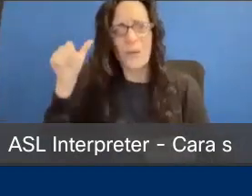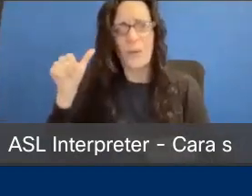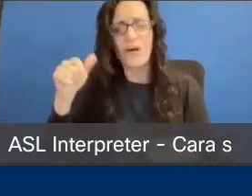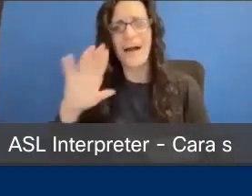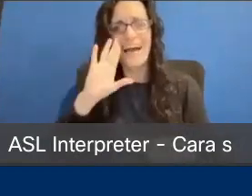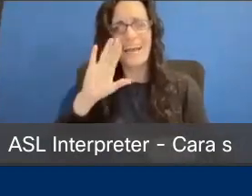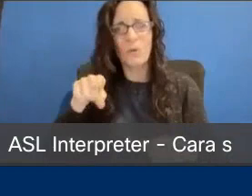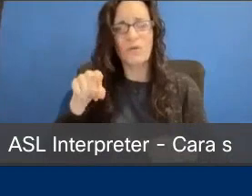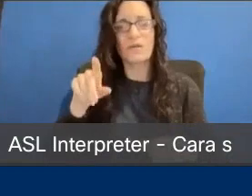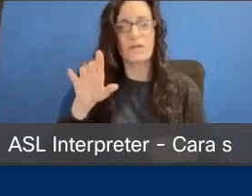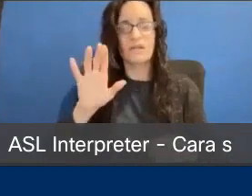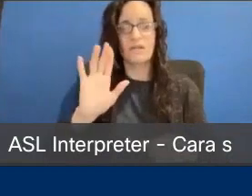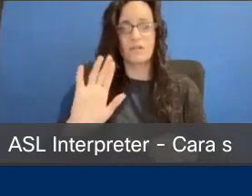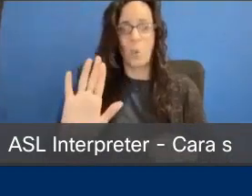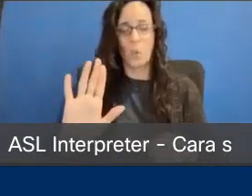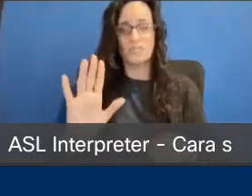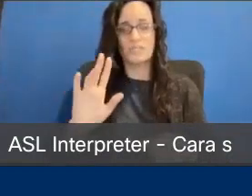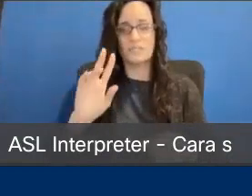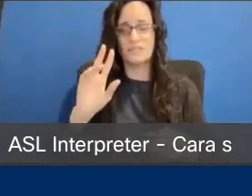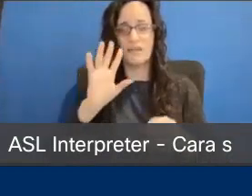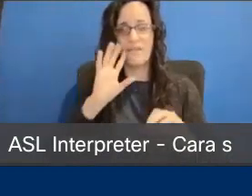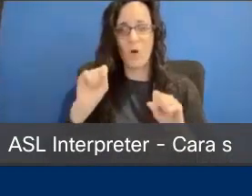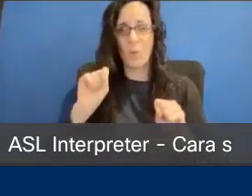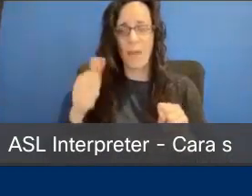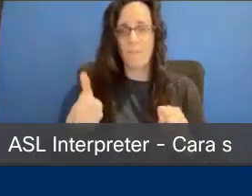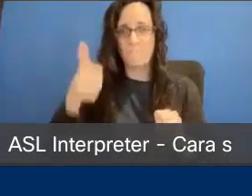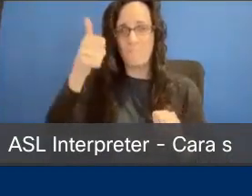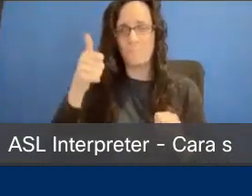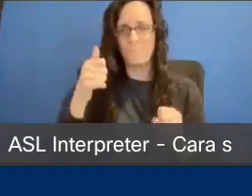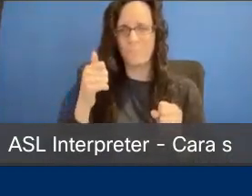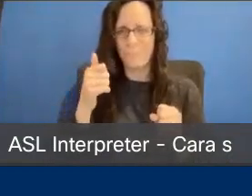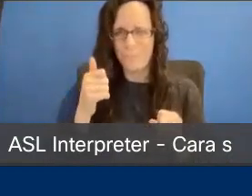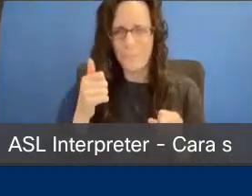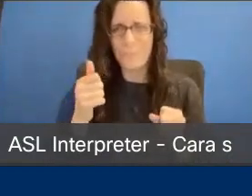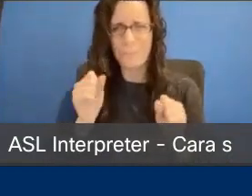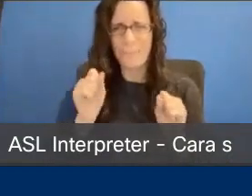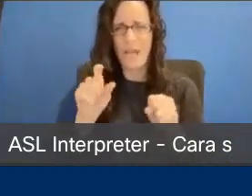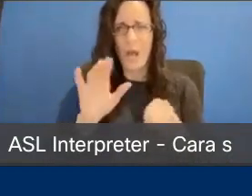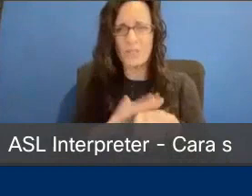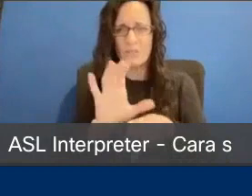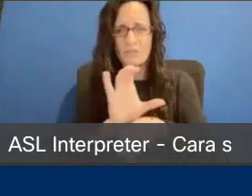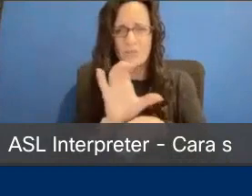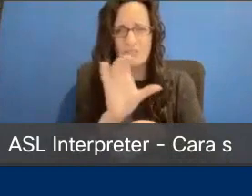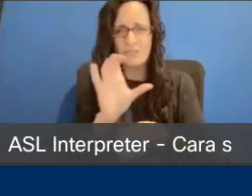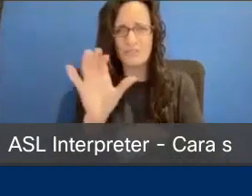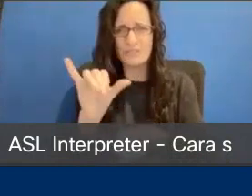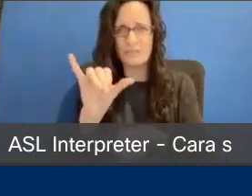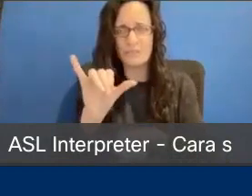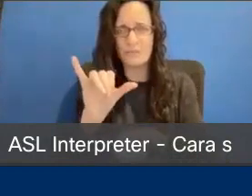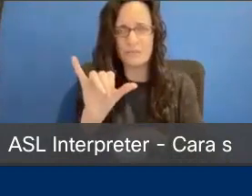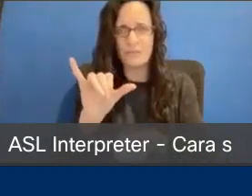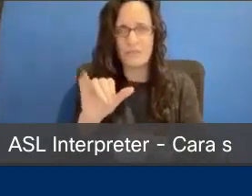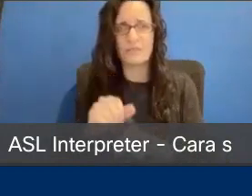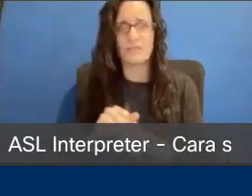know you turned the volume up on your media player. I'm wondering if you might also want to turn the volume up on your computer overall.